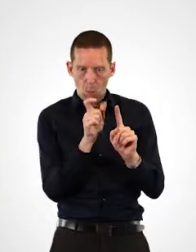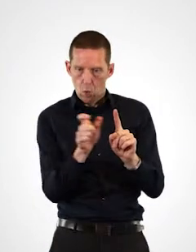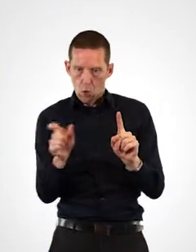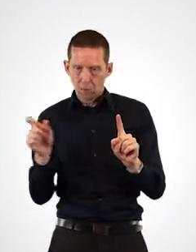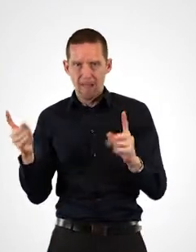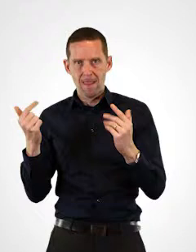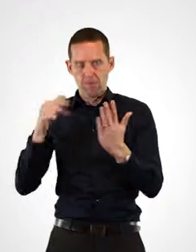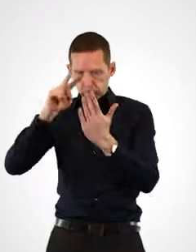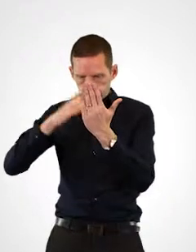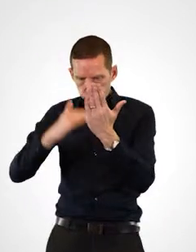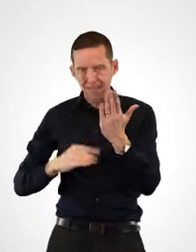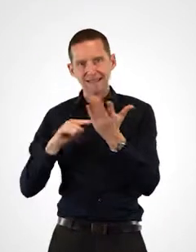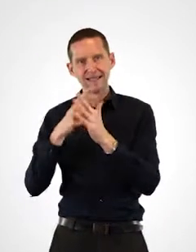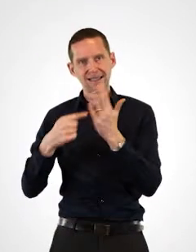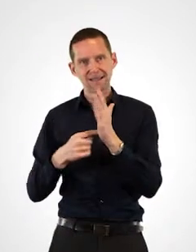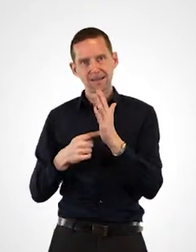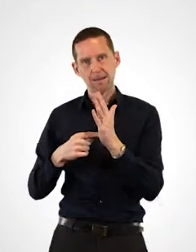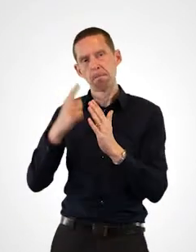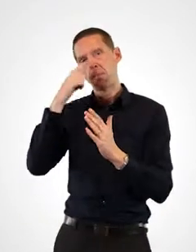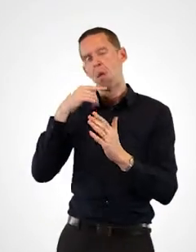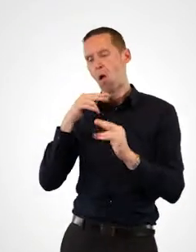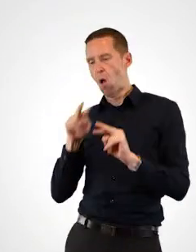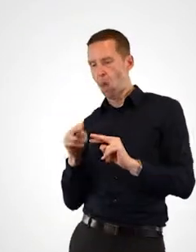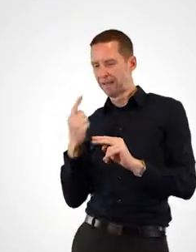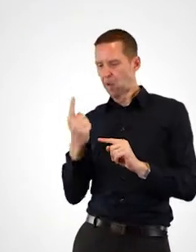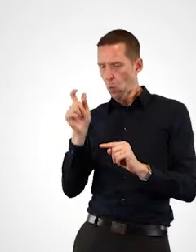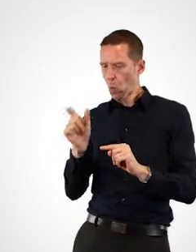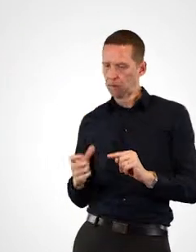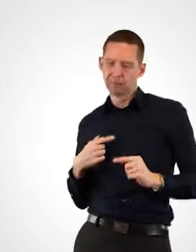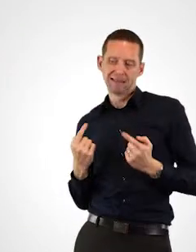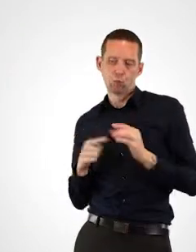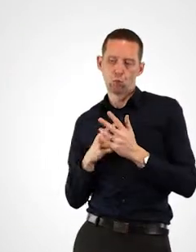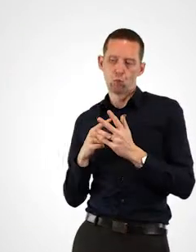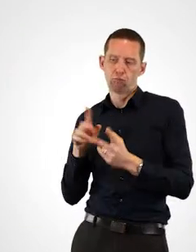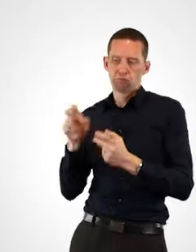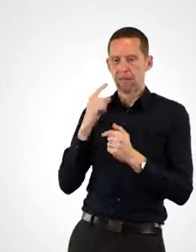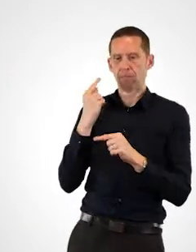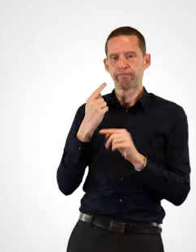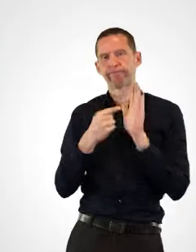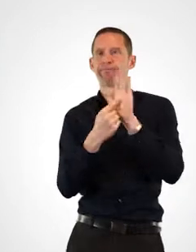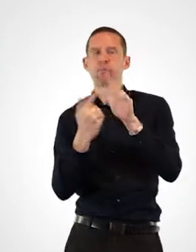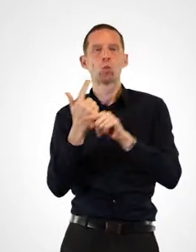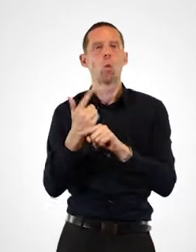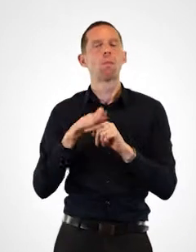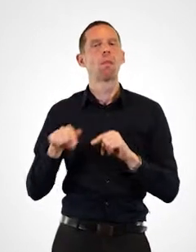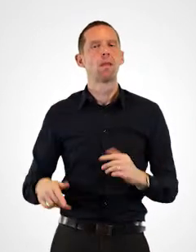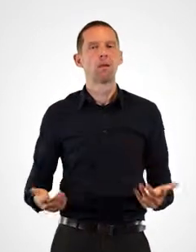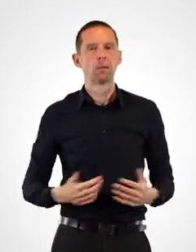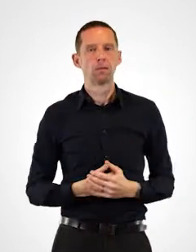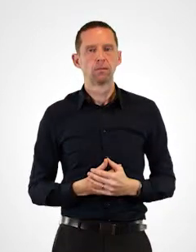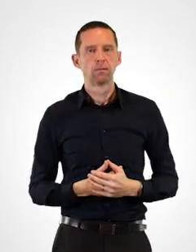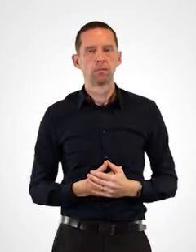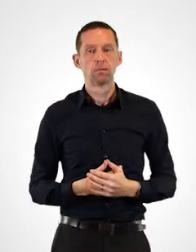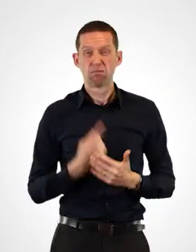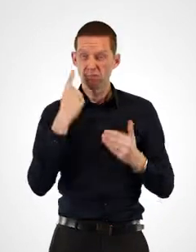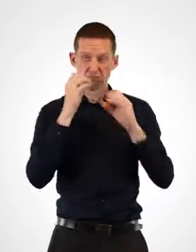text. And so people look at that because it's much easier to get a hold of and to talk about. There was almost no